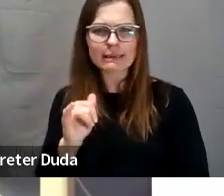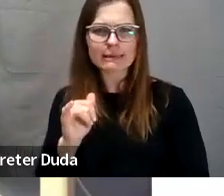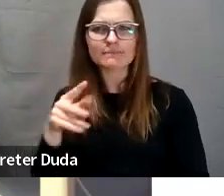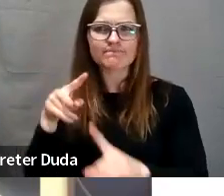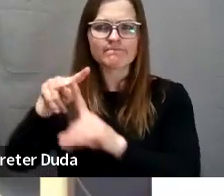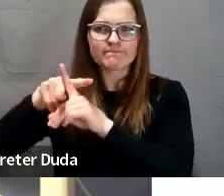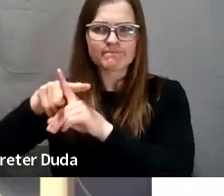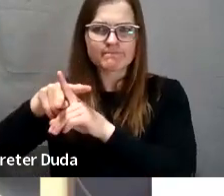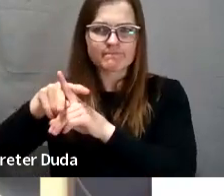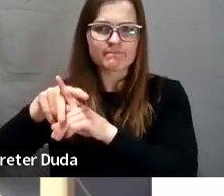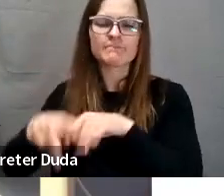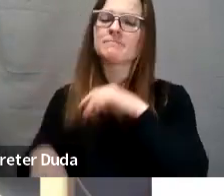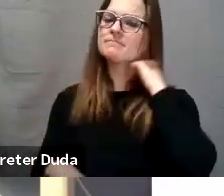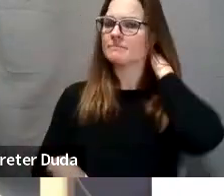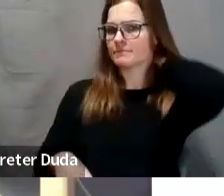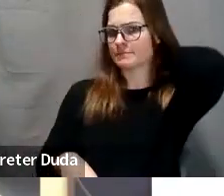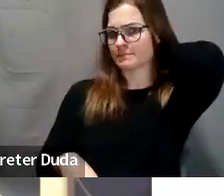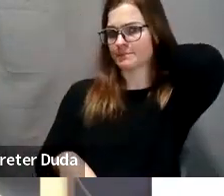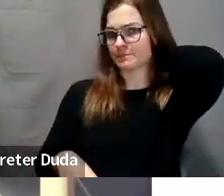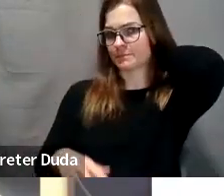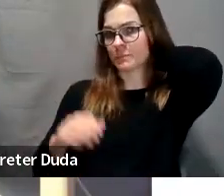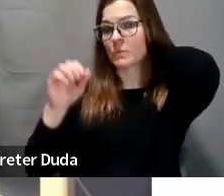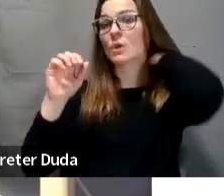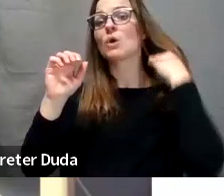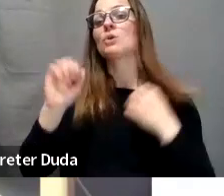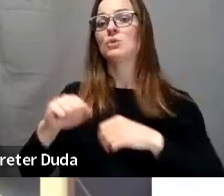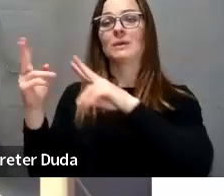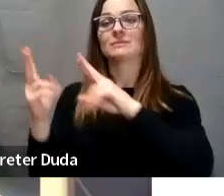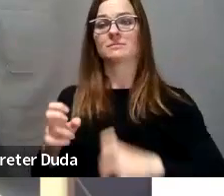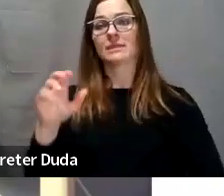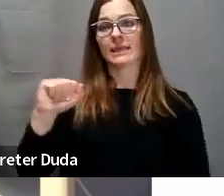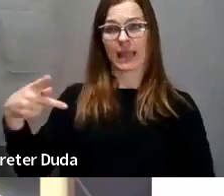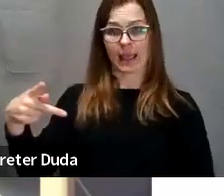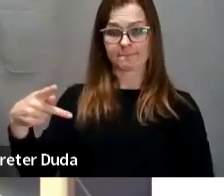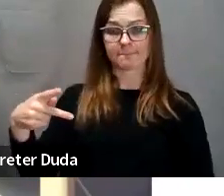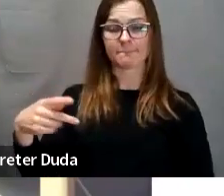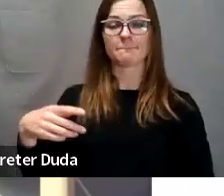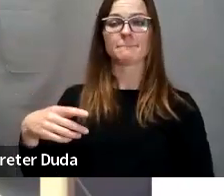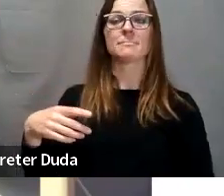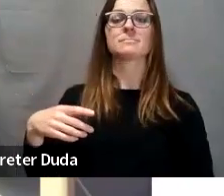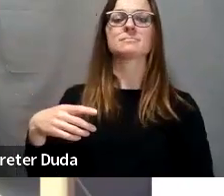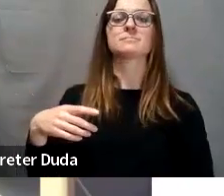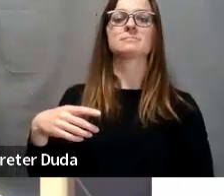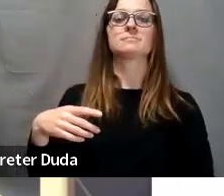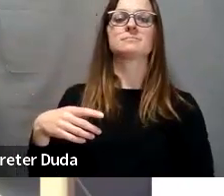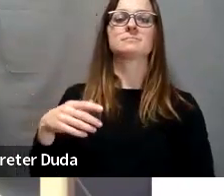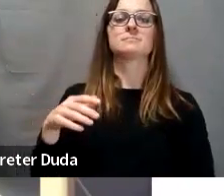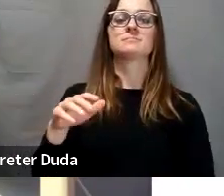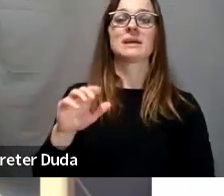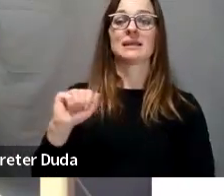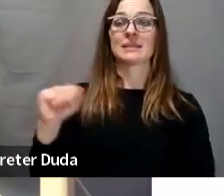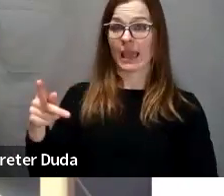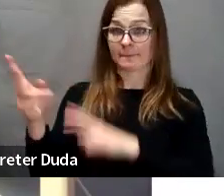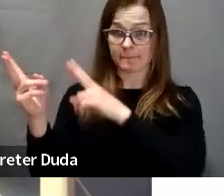the wall. And it comes with an app. And with that app, it also is able to tell